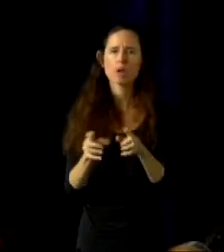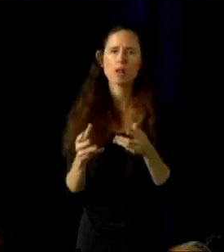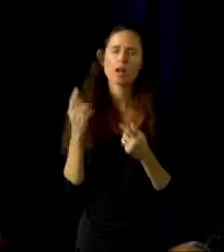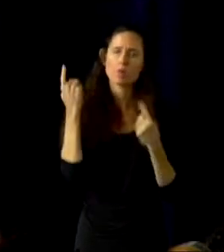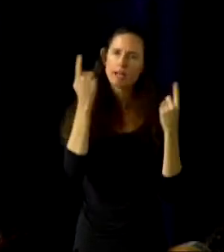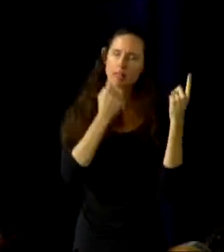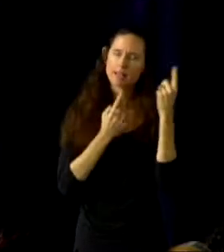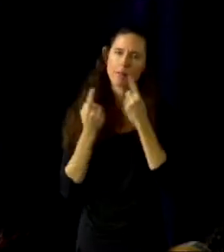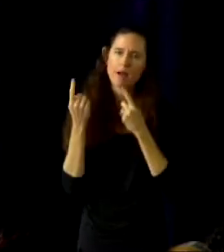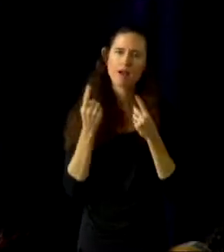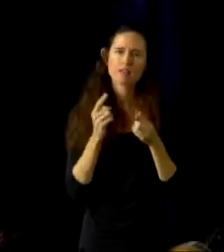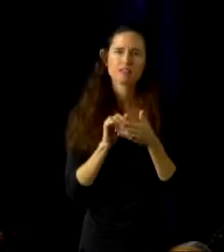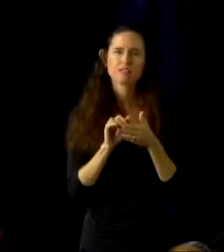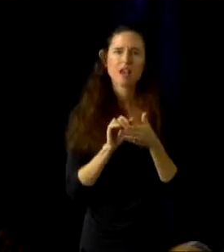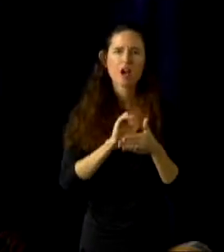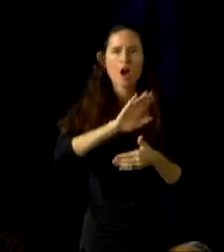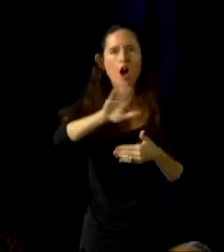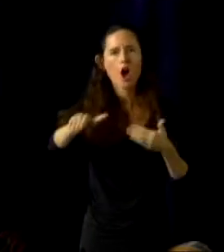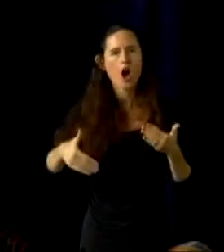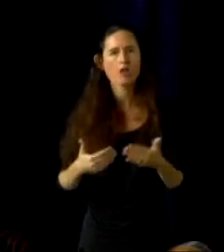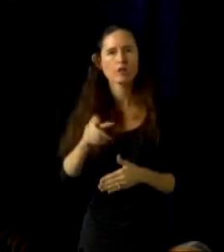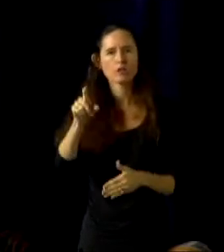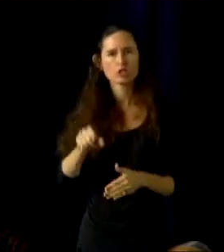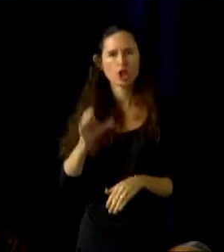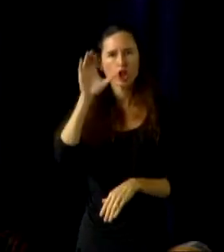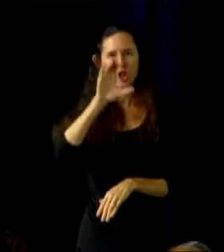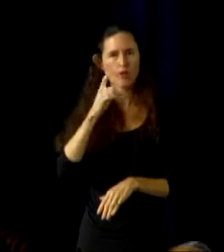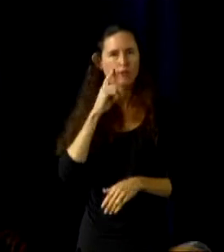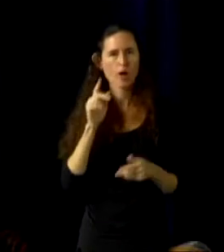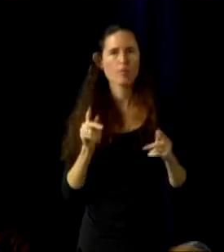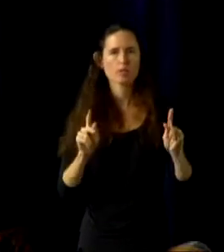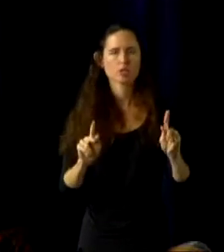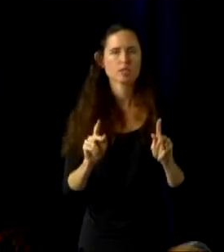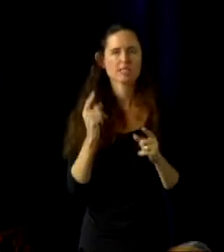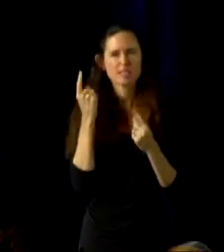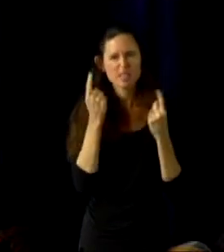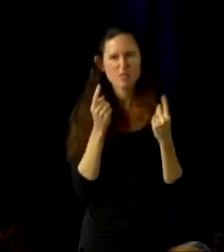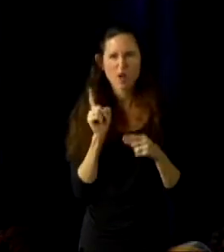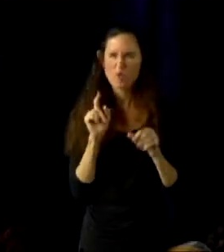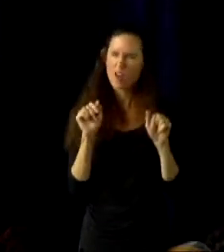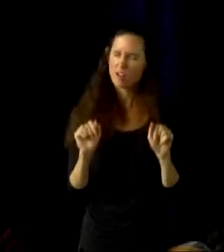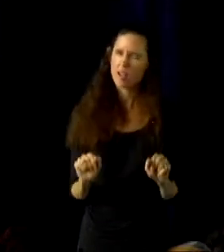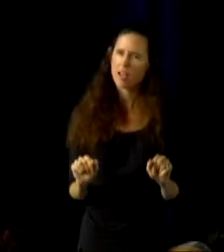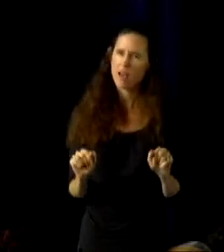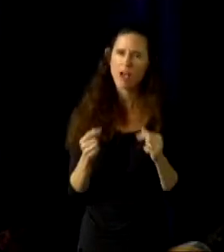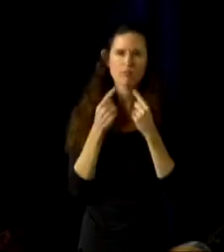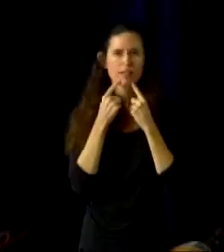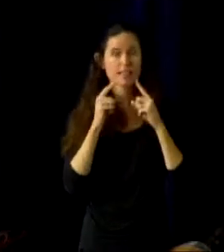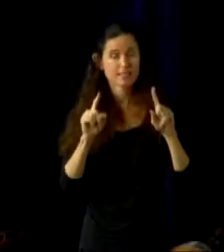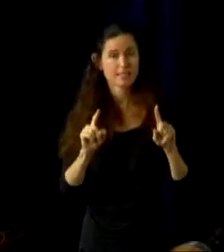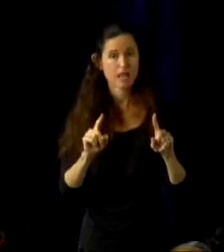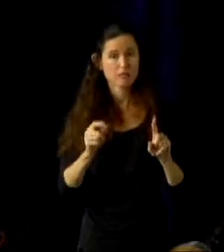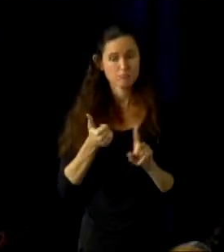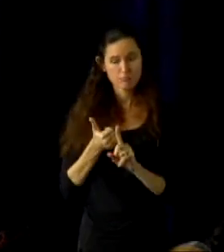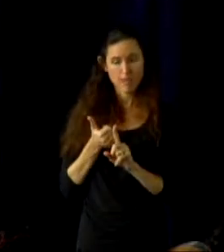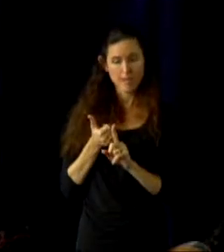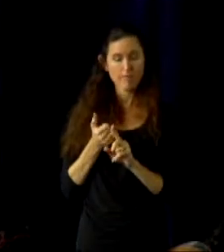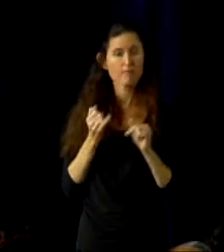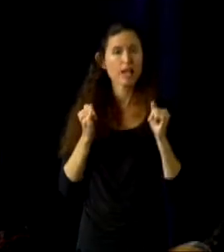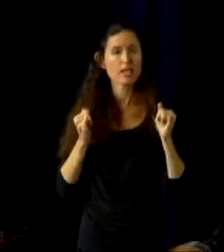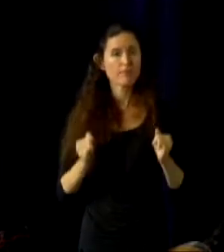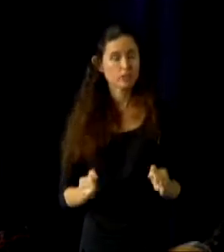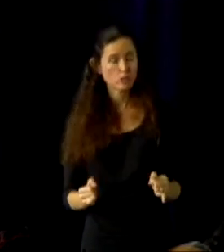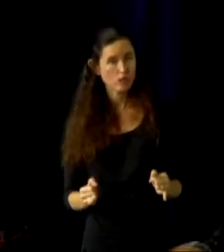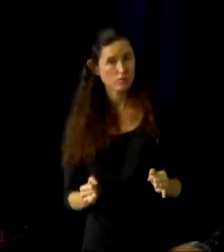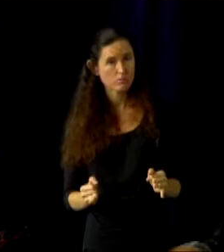that all of you should look for opportunities to think about where you can excel in your individual and personal